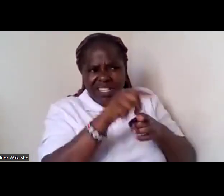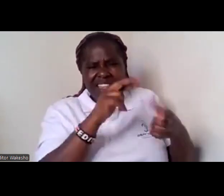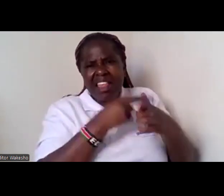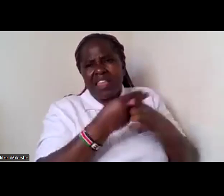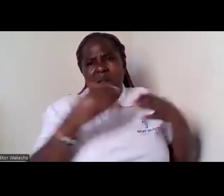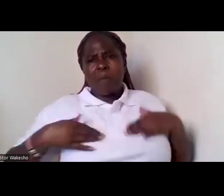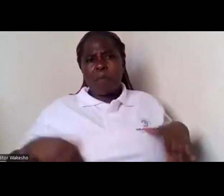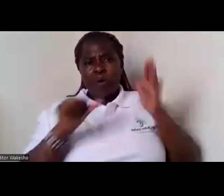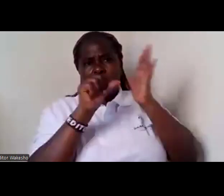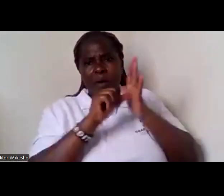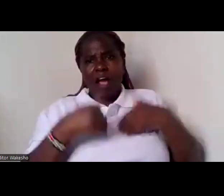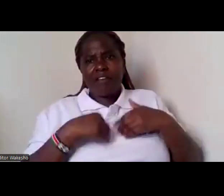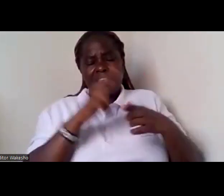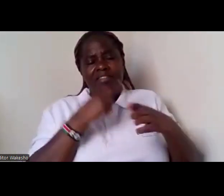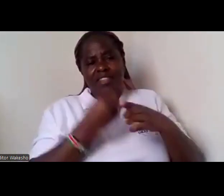contraceptives.